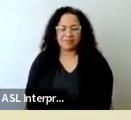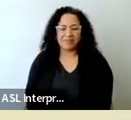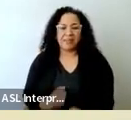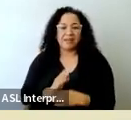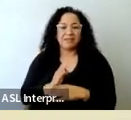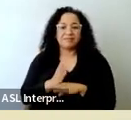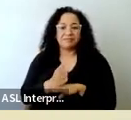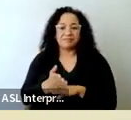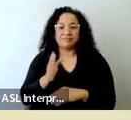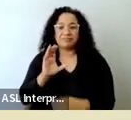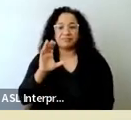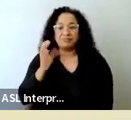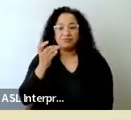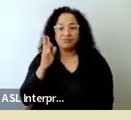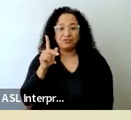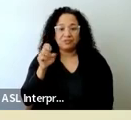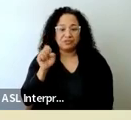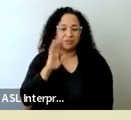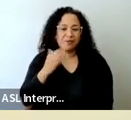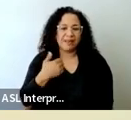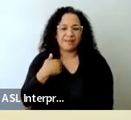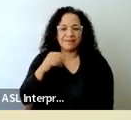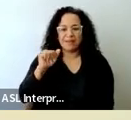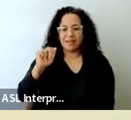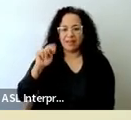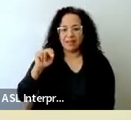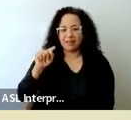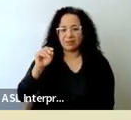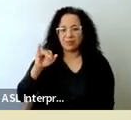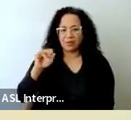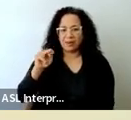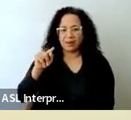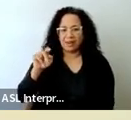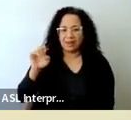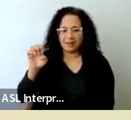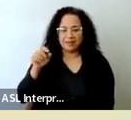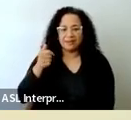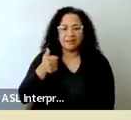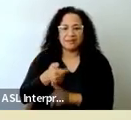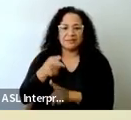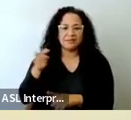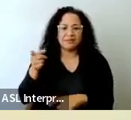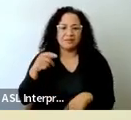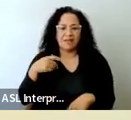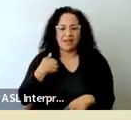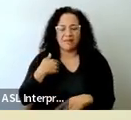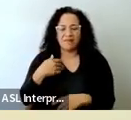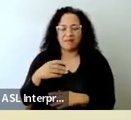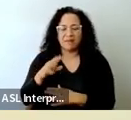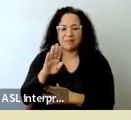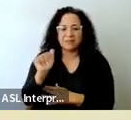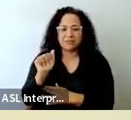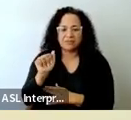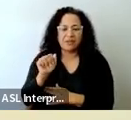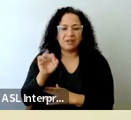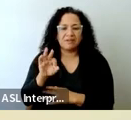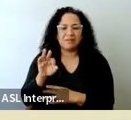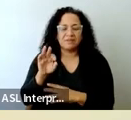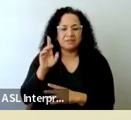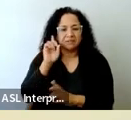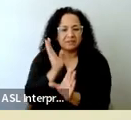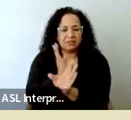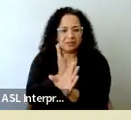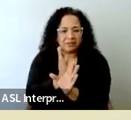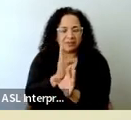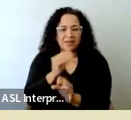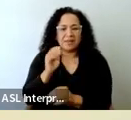Followed by Charles, we will have Antoinette. Antoinette holds a Bachelor's of Psychology and